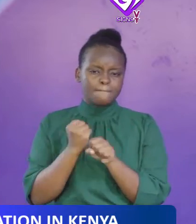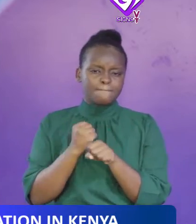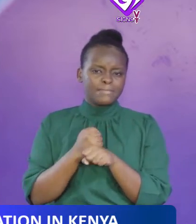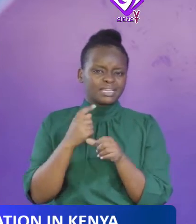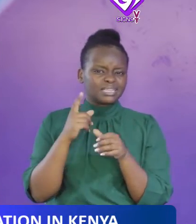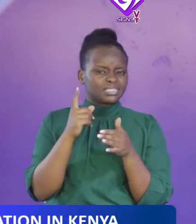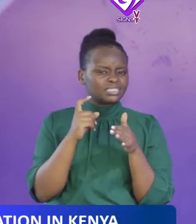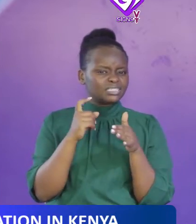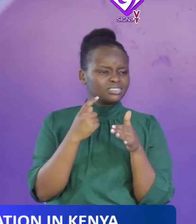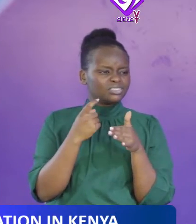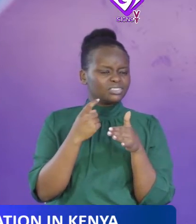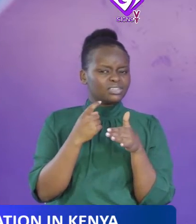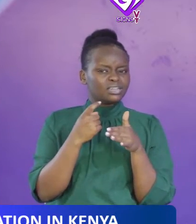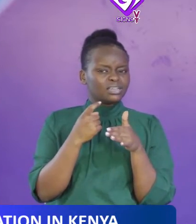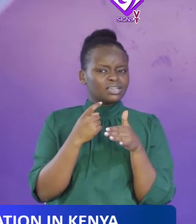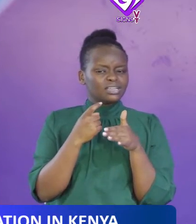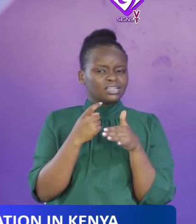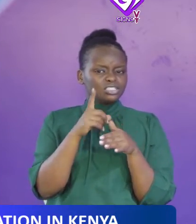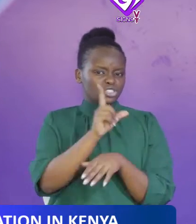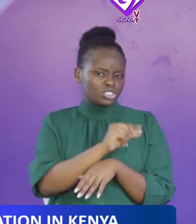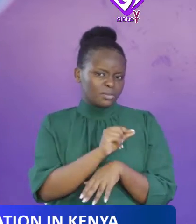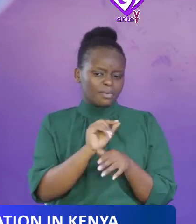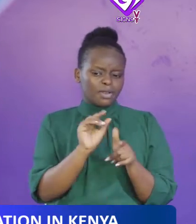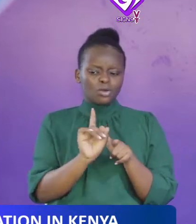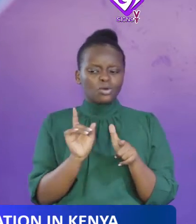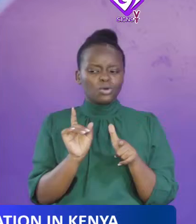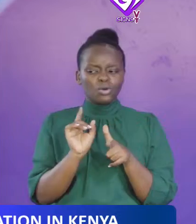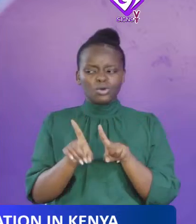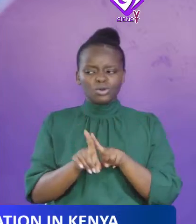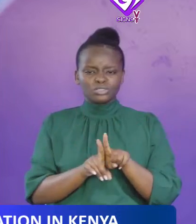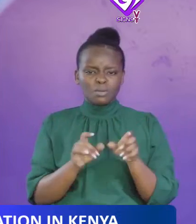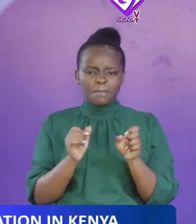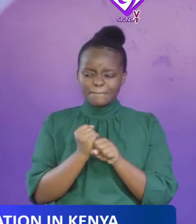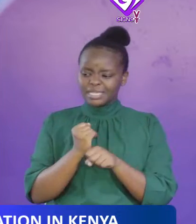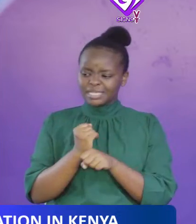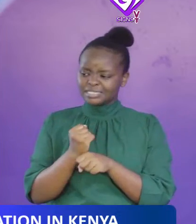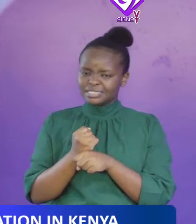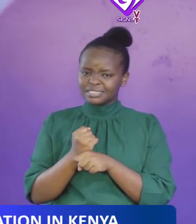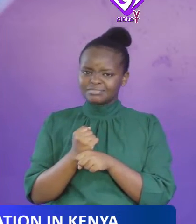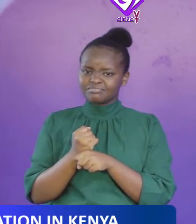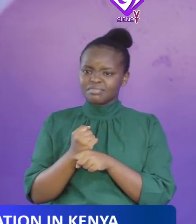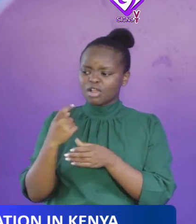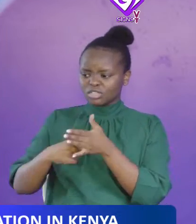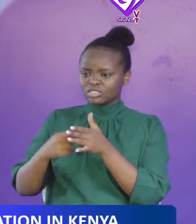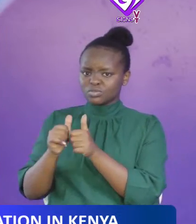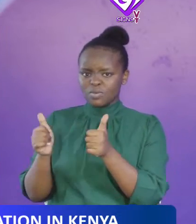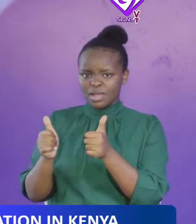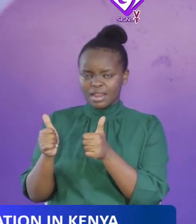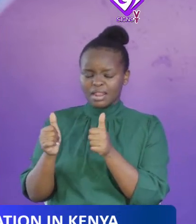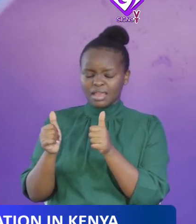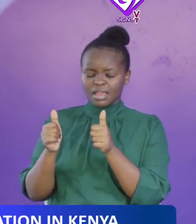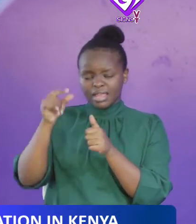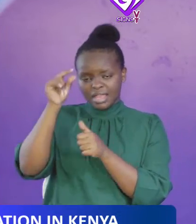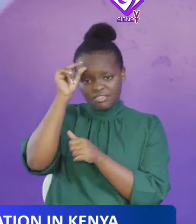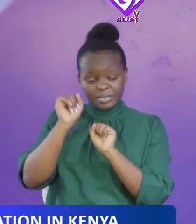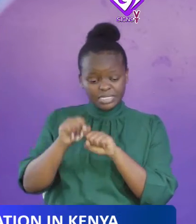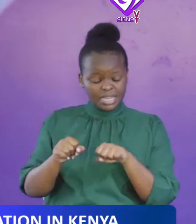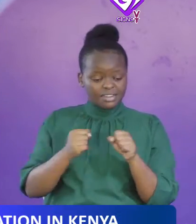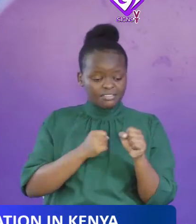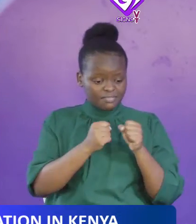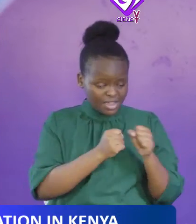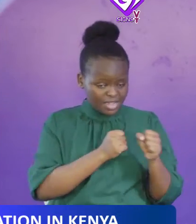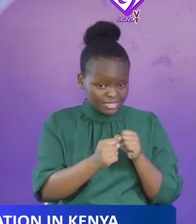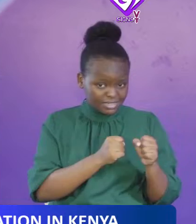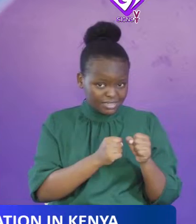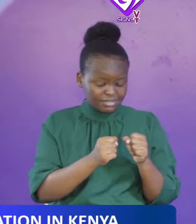sense to the persons who are administering this education? Because the government can fight to make education affordable, but if they cannot also afford